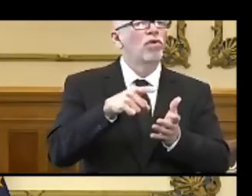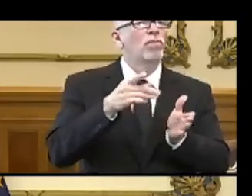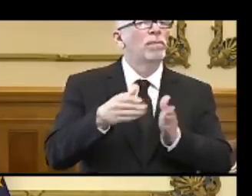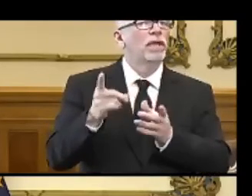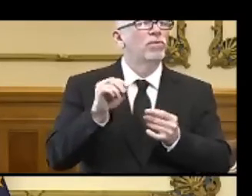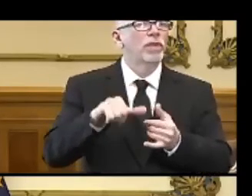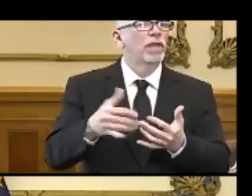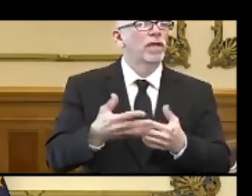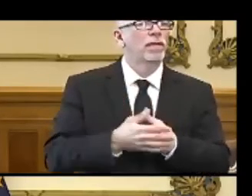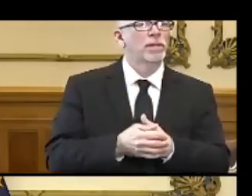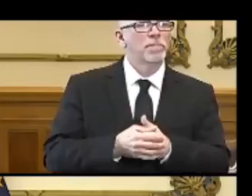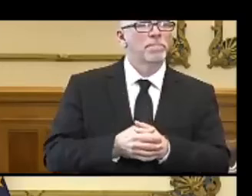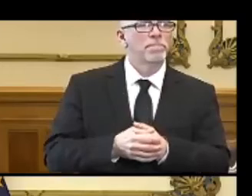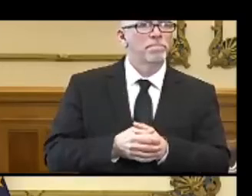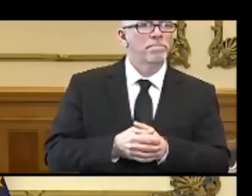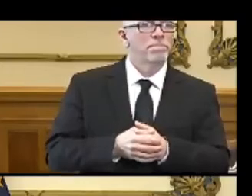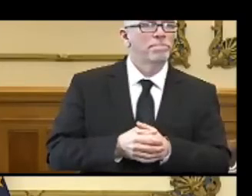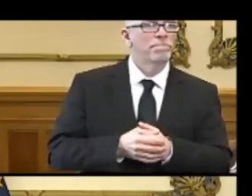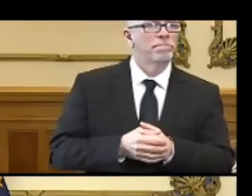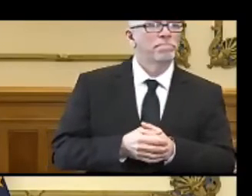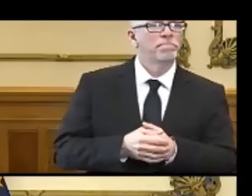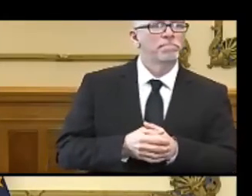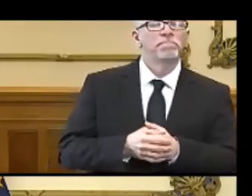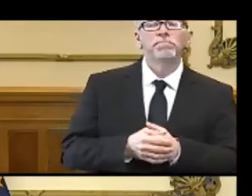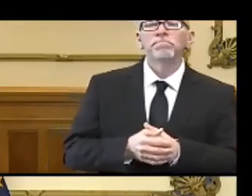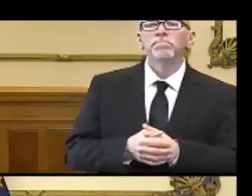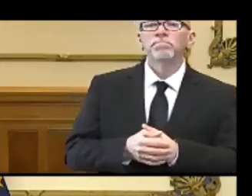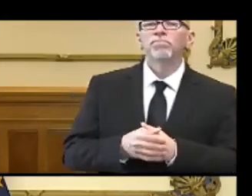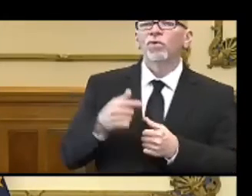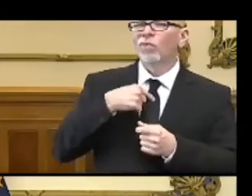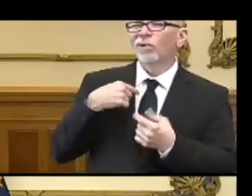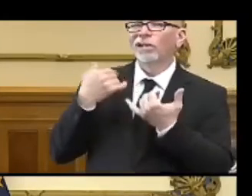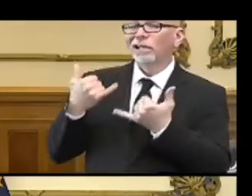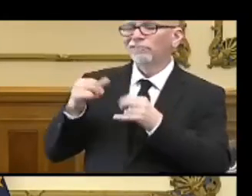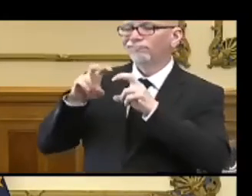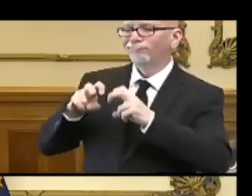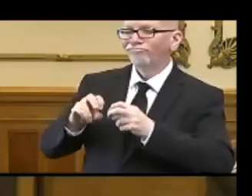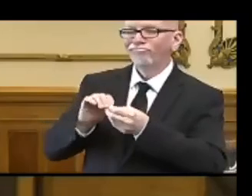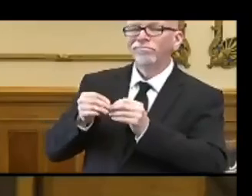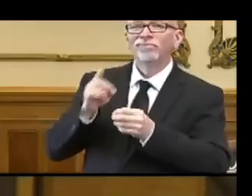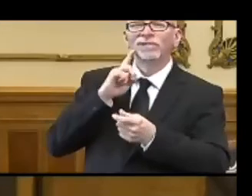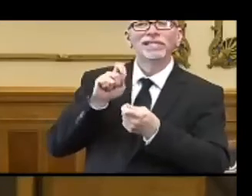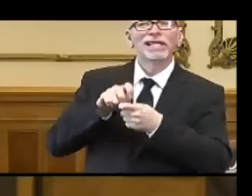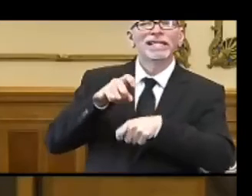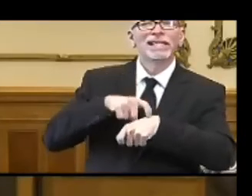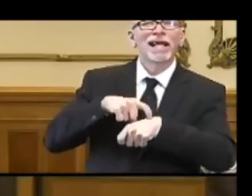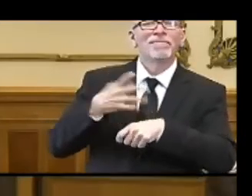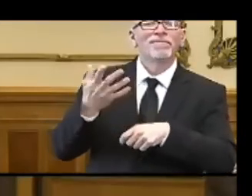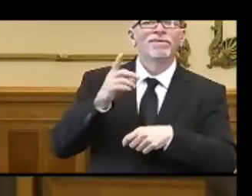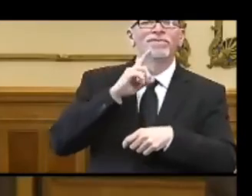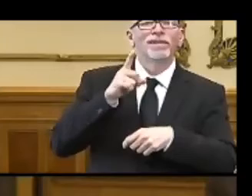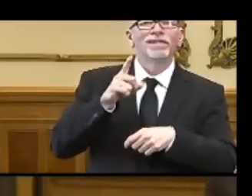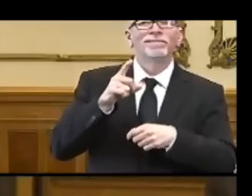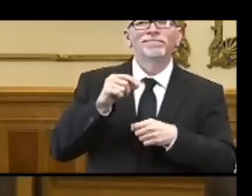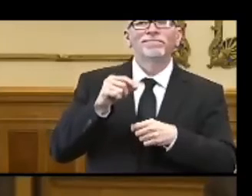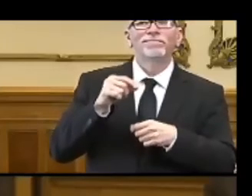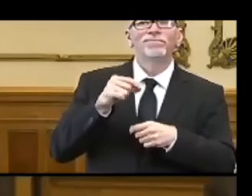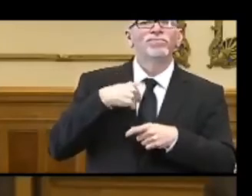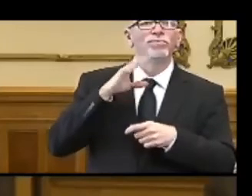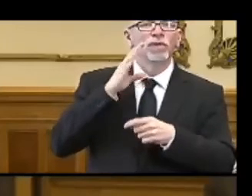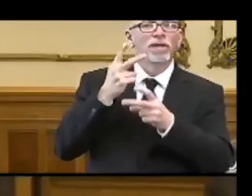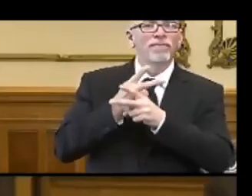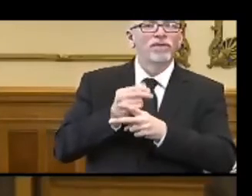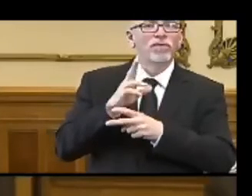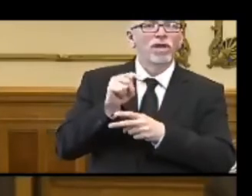that? Well, we are looking at it. The exact timing, I think, is going to be worked out